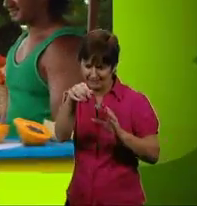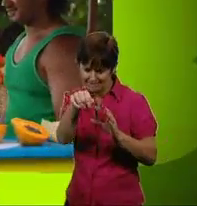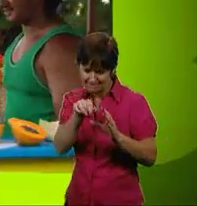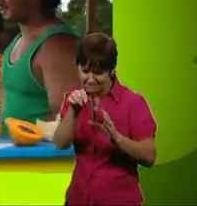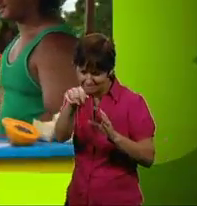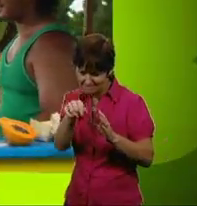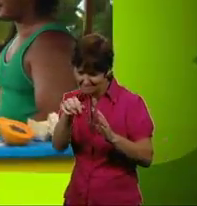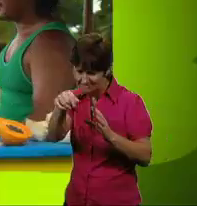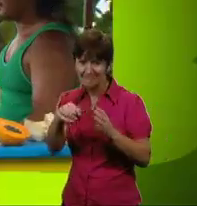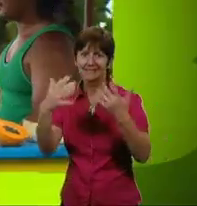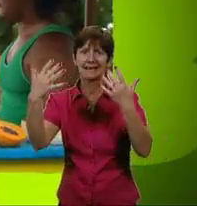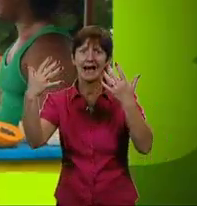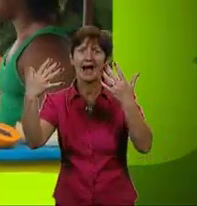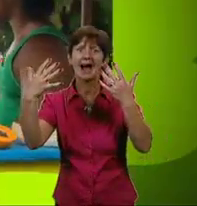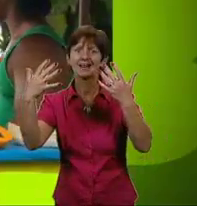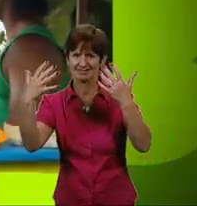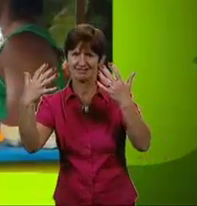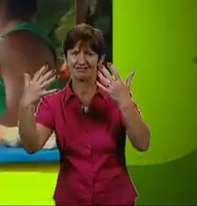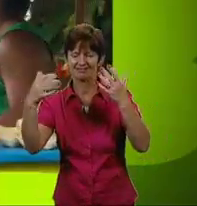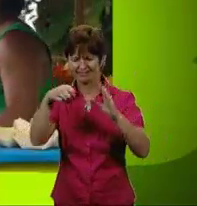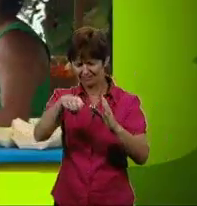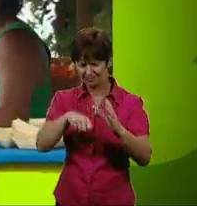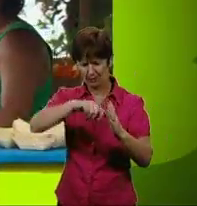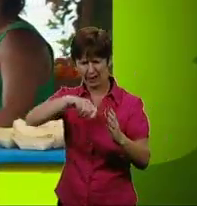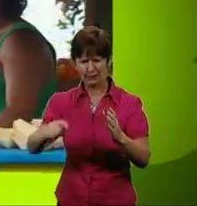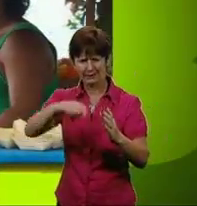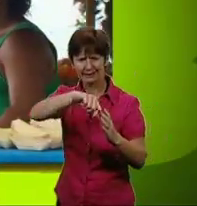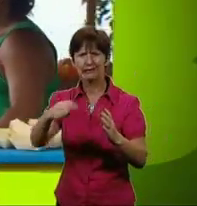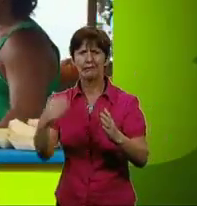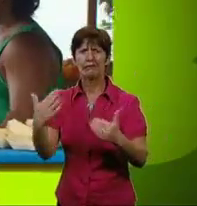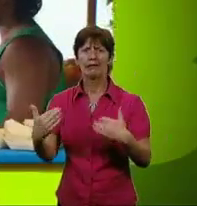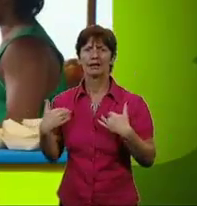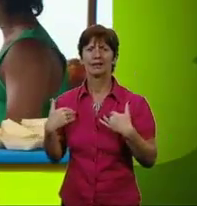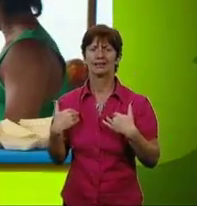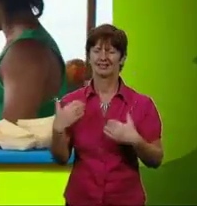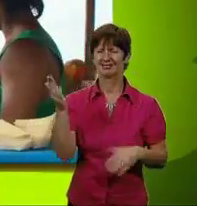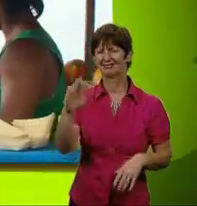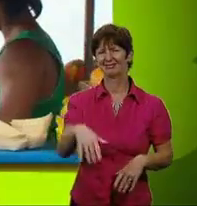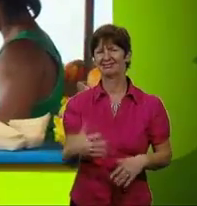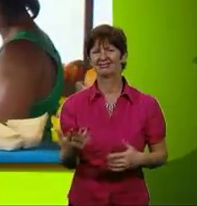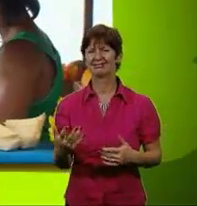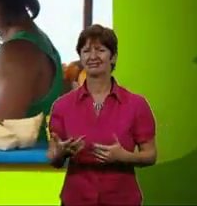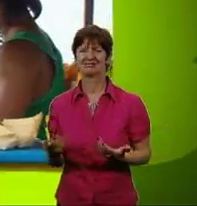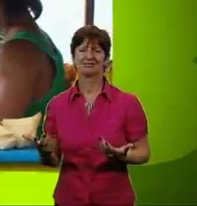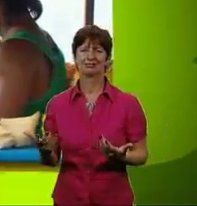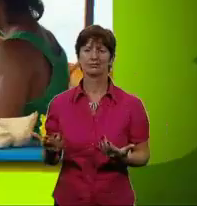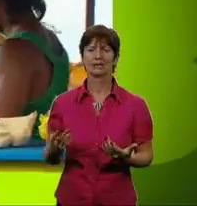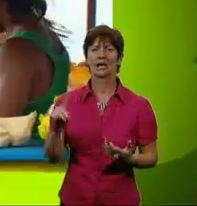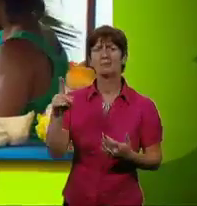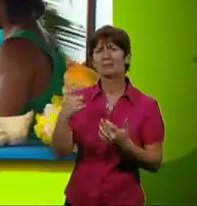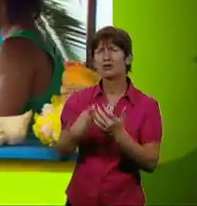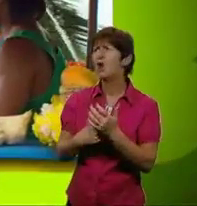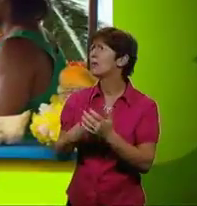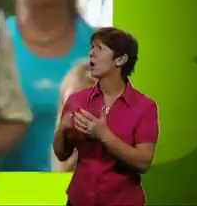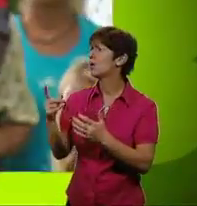lengthways. Or do you get more widthways? No, not really. What if Robbo's only slicing